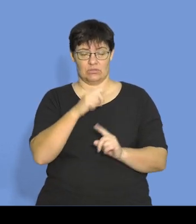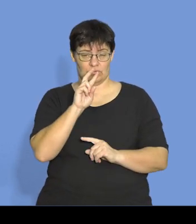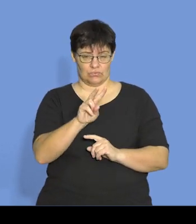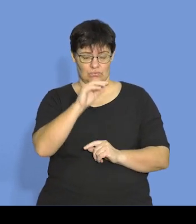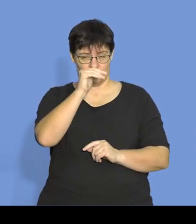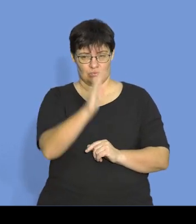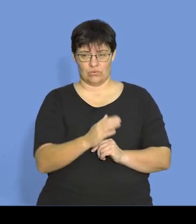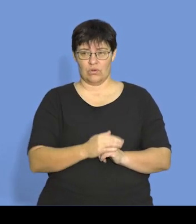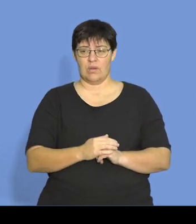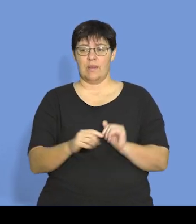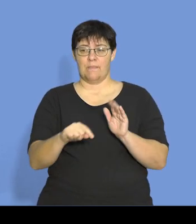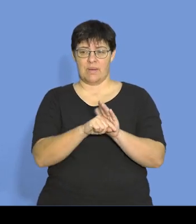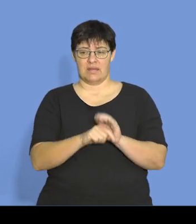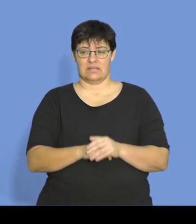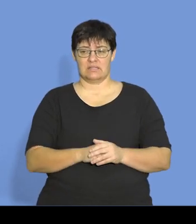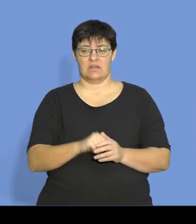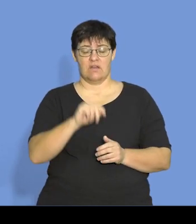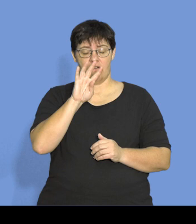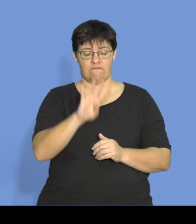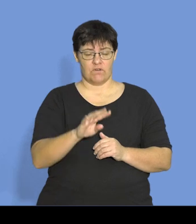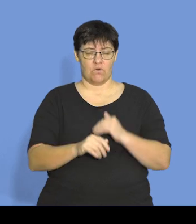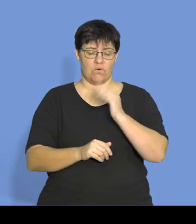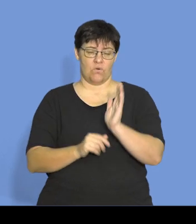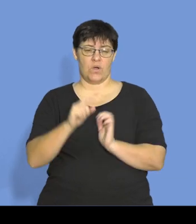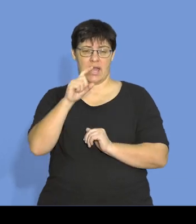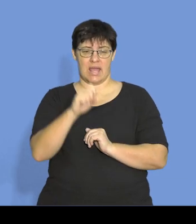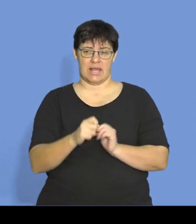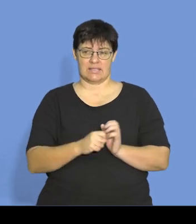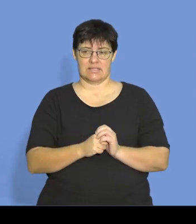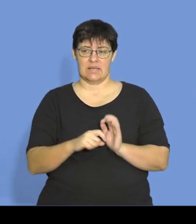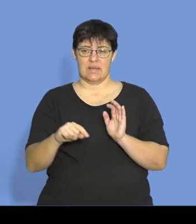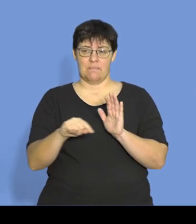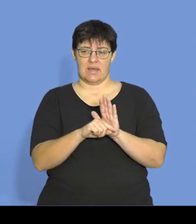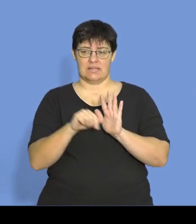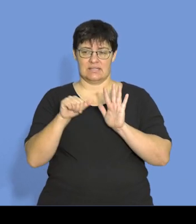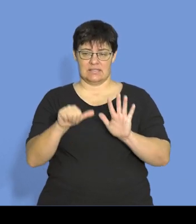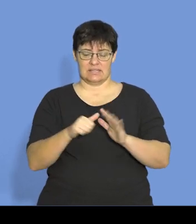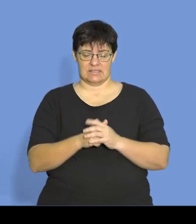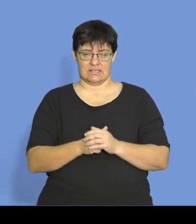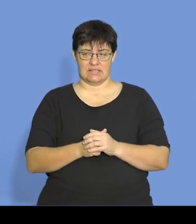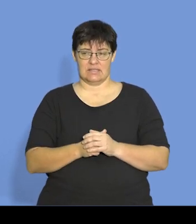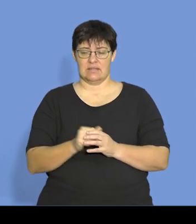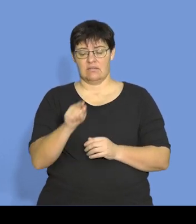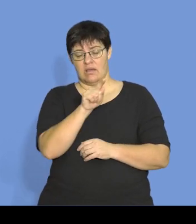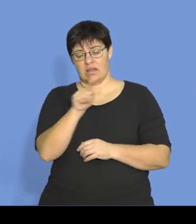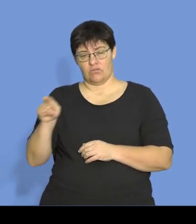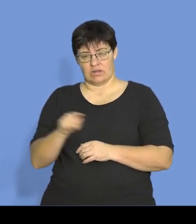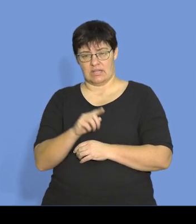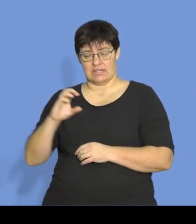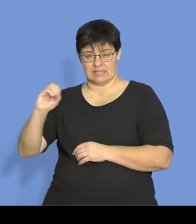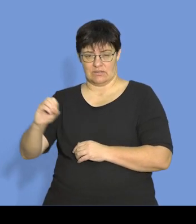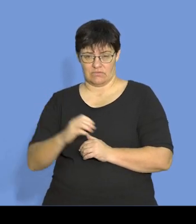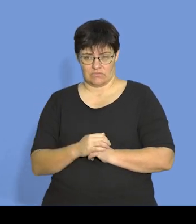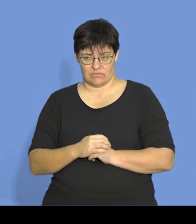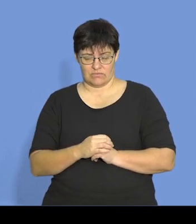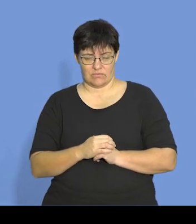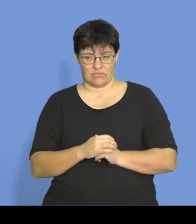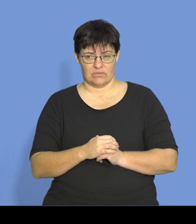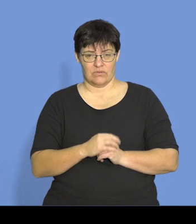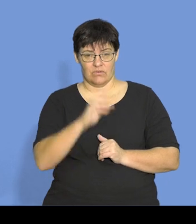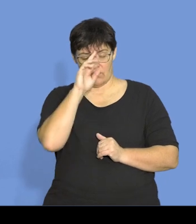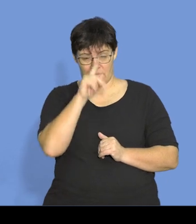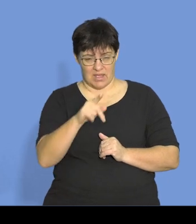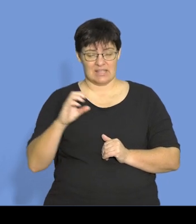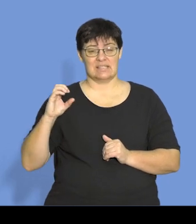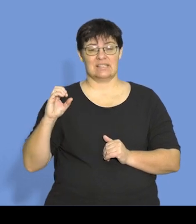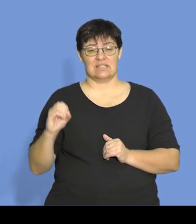3x plus 2 minus 4 into x minus 6, and this will be